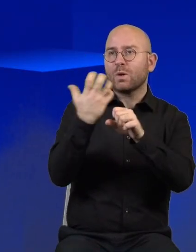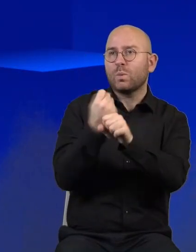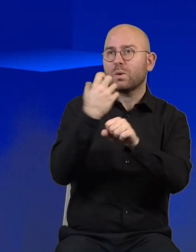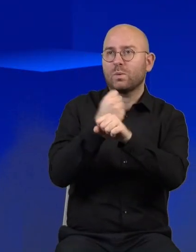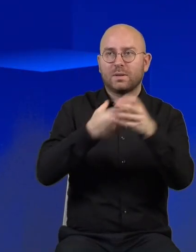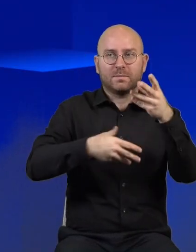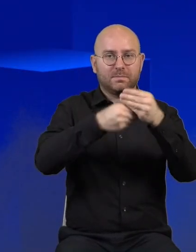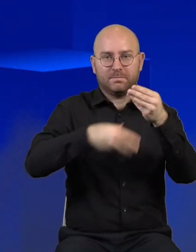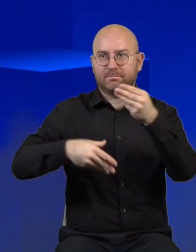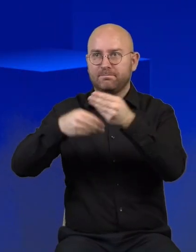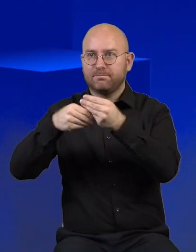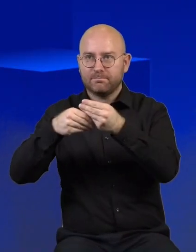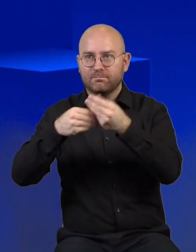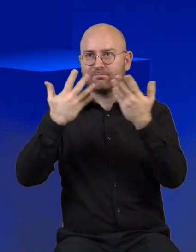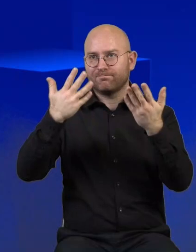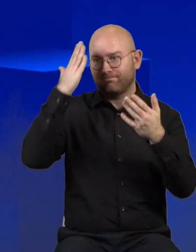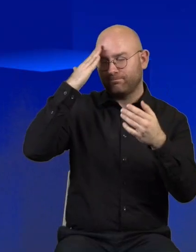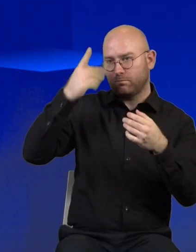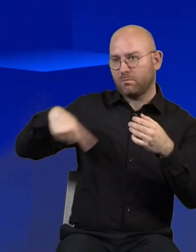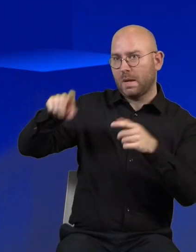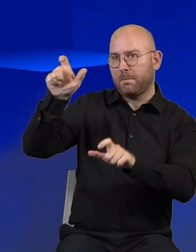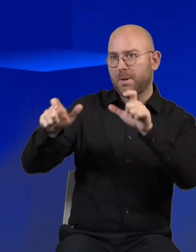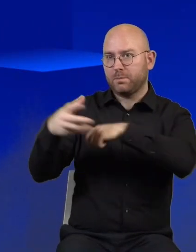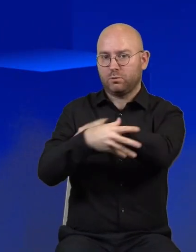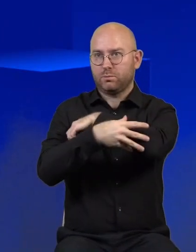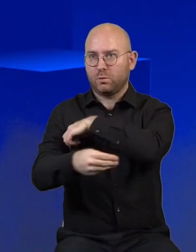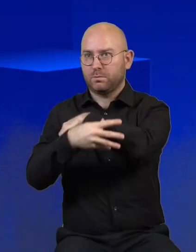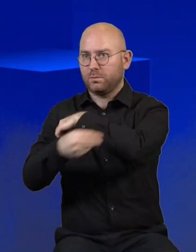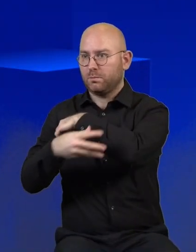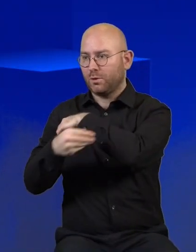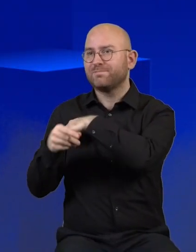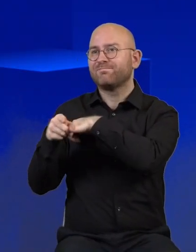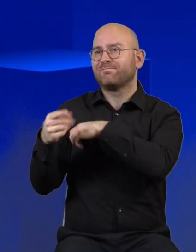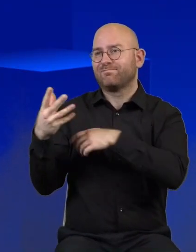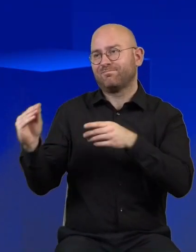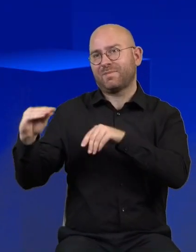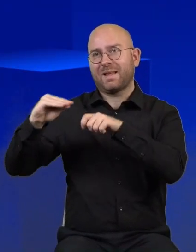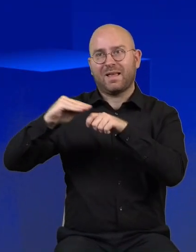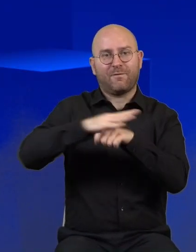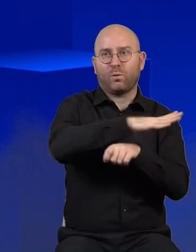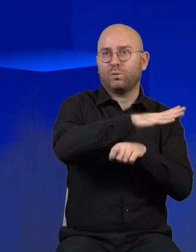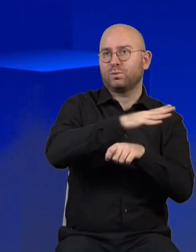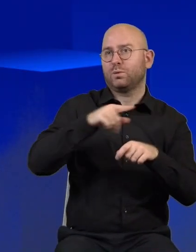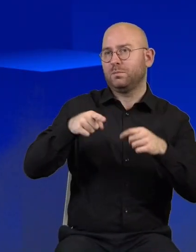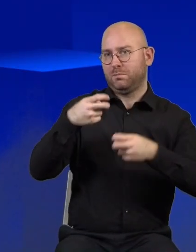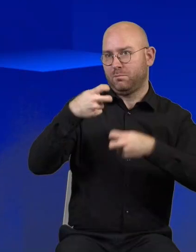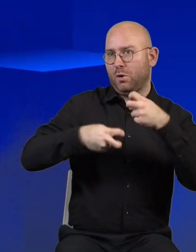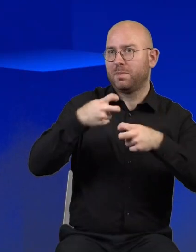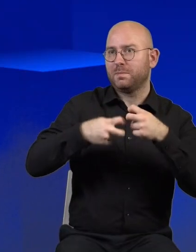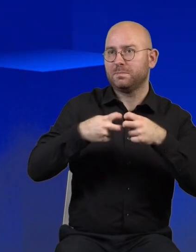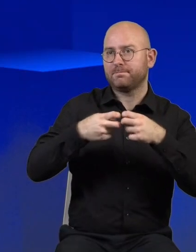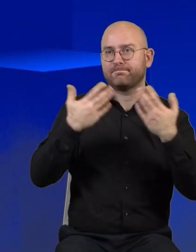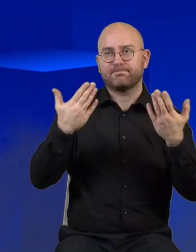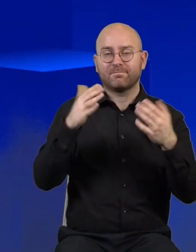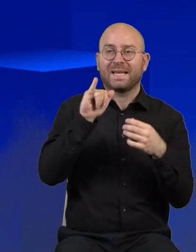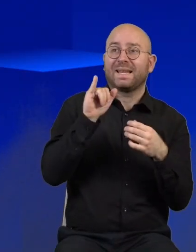mobility is linked to the social policy. So it's and climate. So everything is